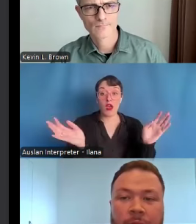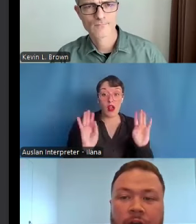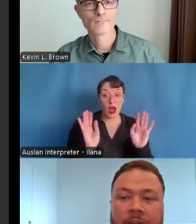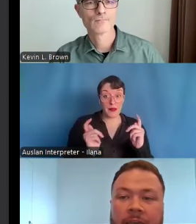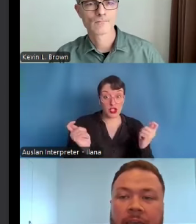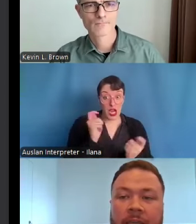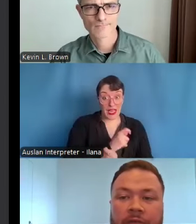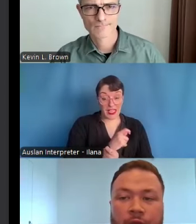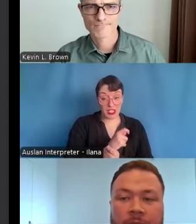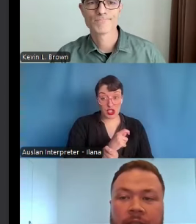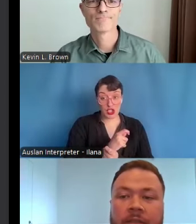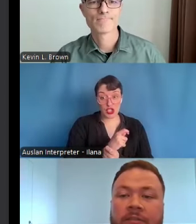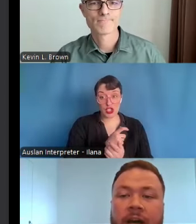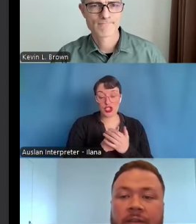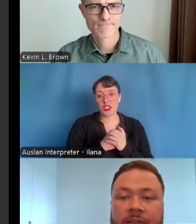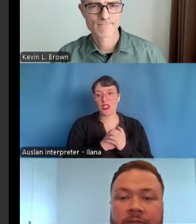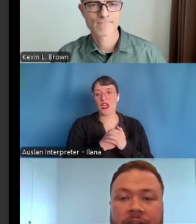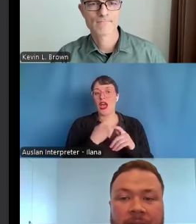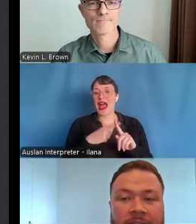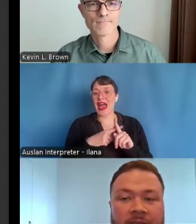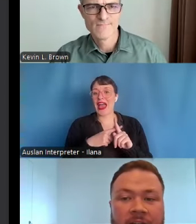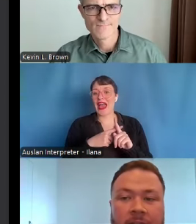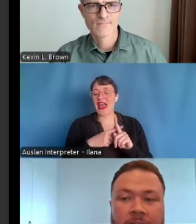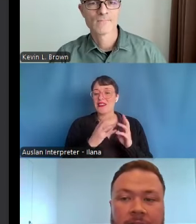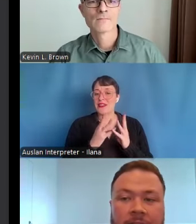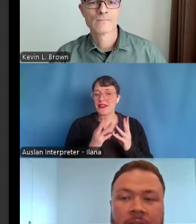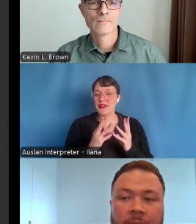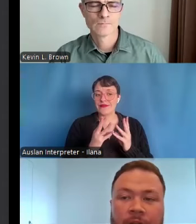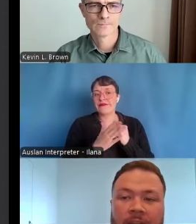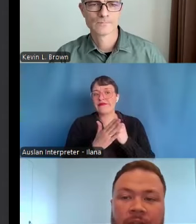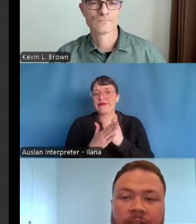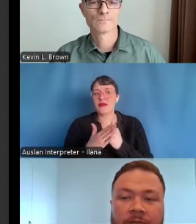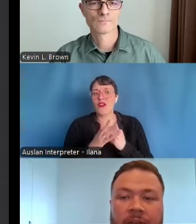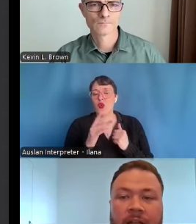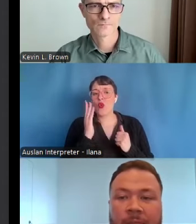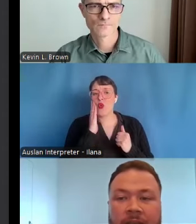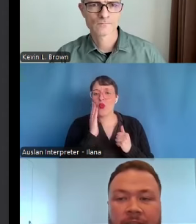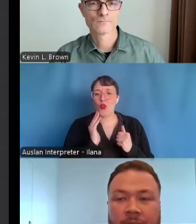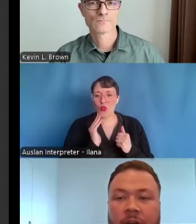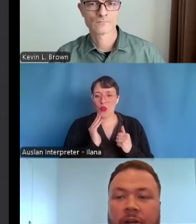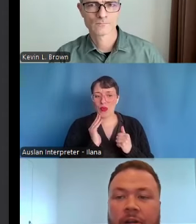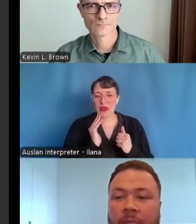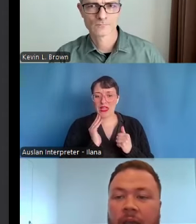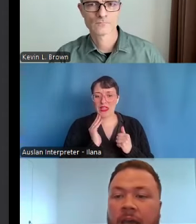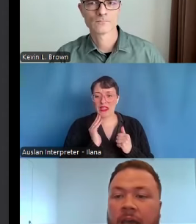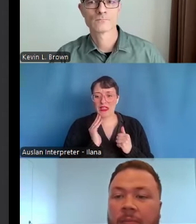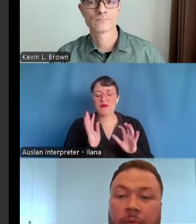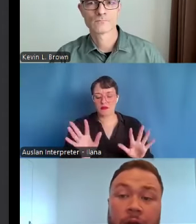collective promoting healing for women survivors of gender-based violence put elements of climate into their